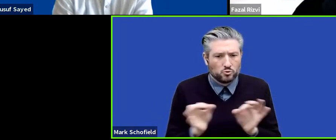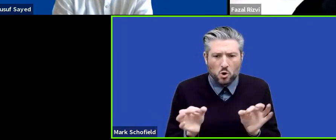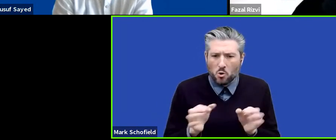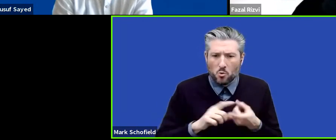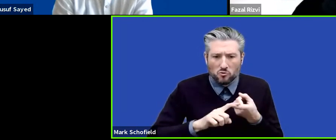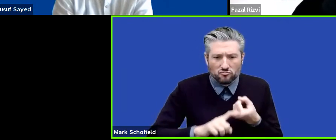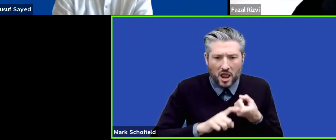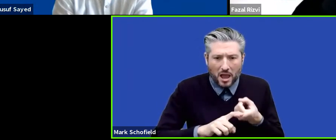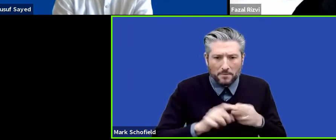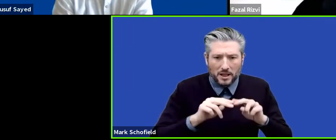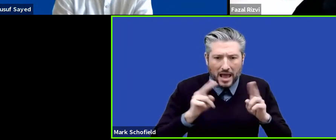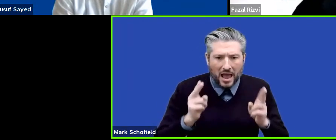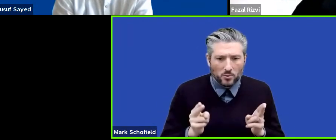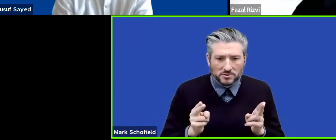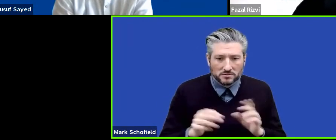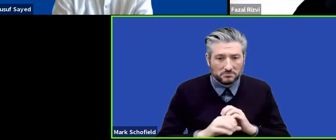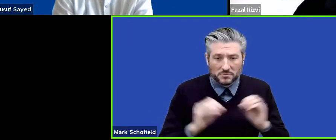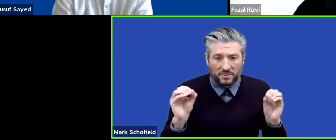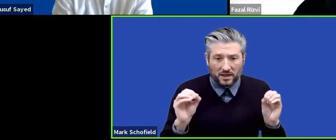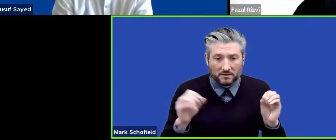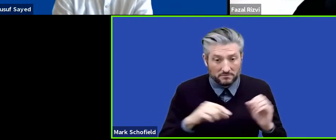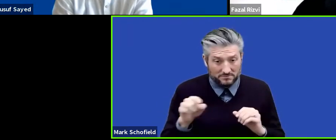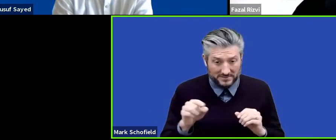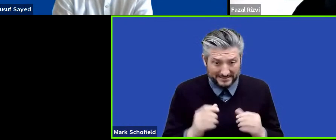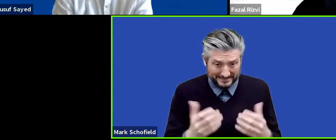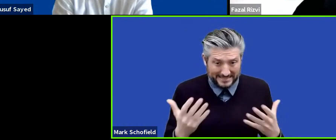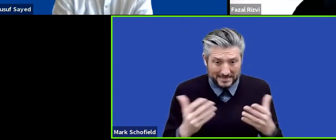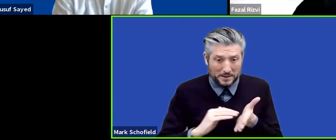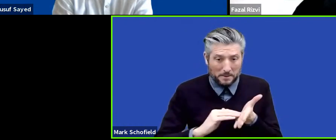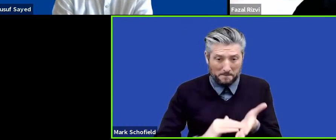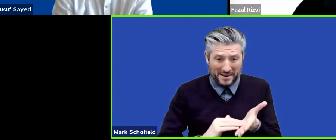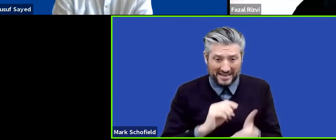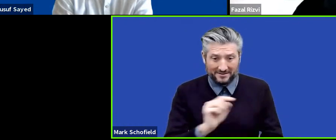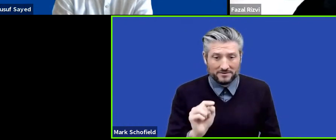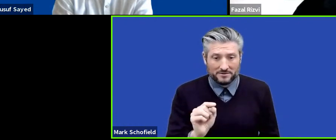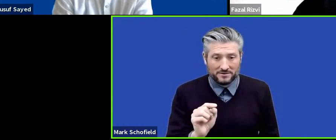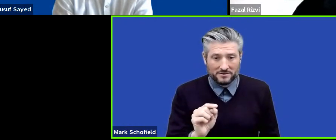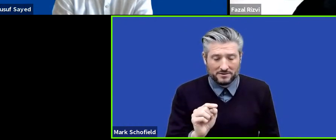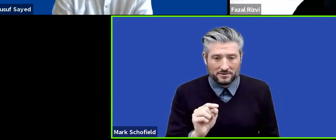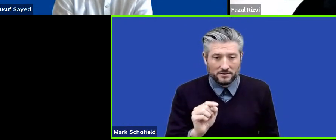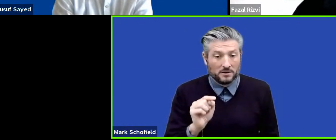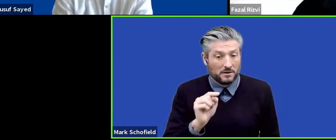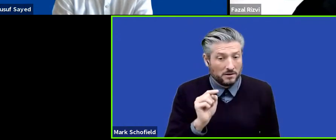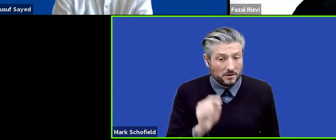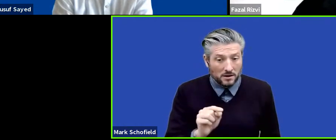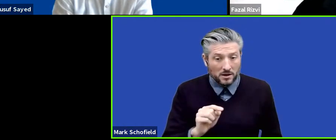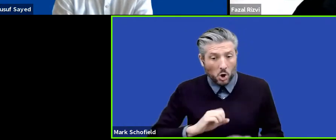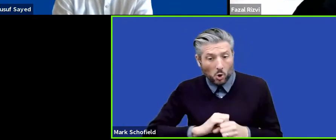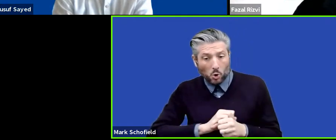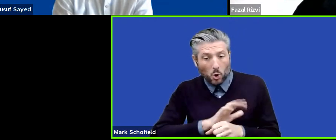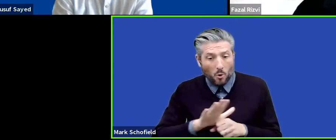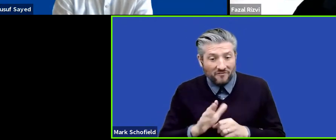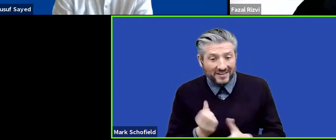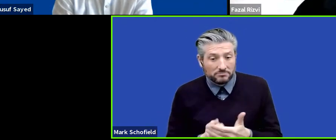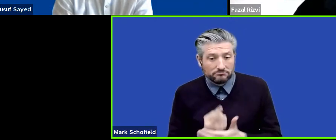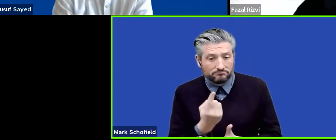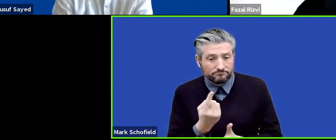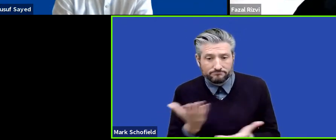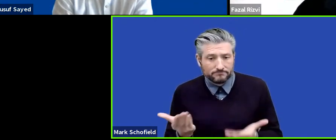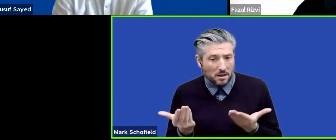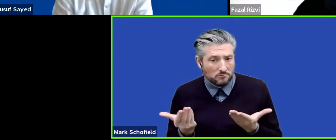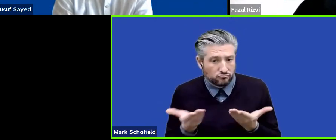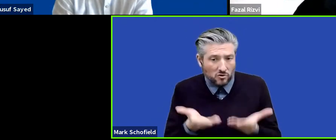housing. All of them, there was no provision for. And as a result, they remained in the